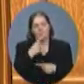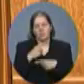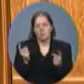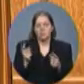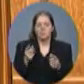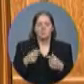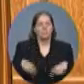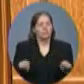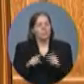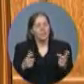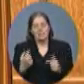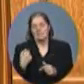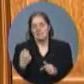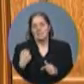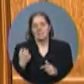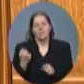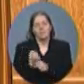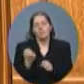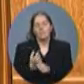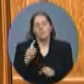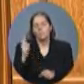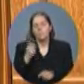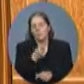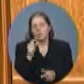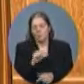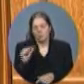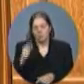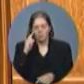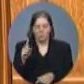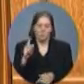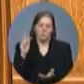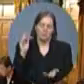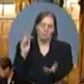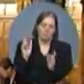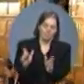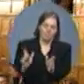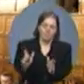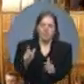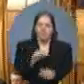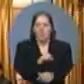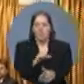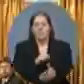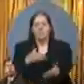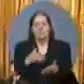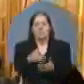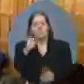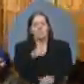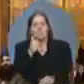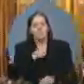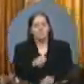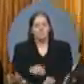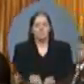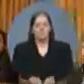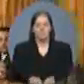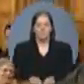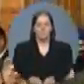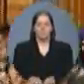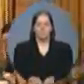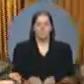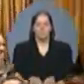combating violence against women domestically and internationally? Honourable Minister of State.